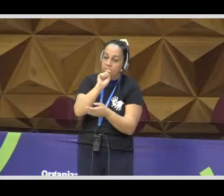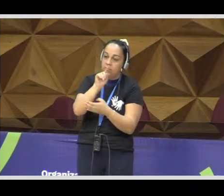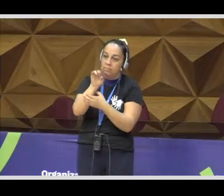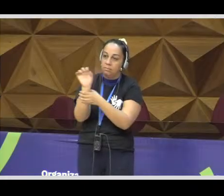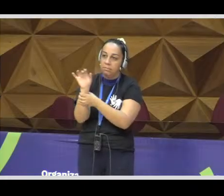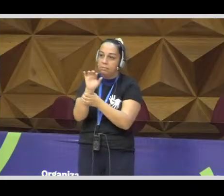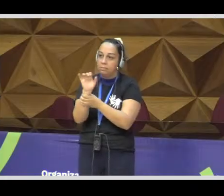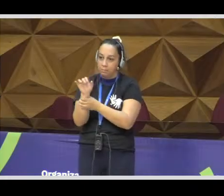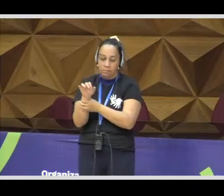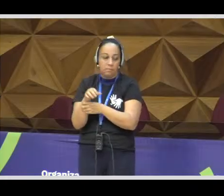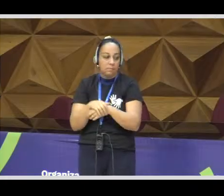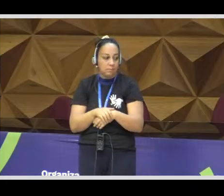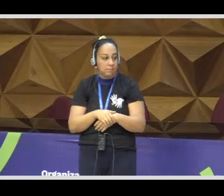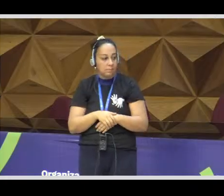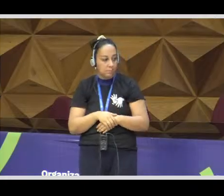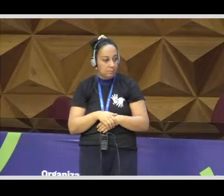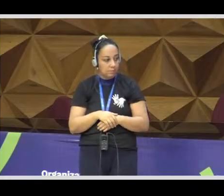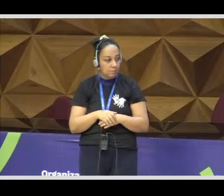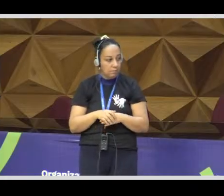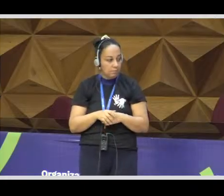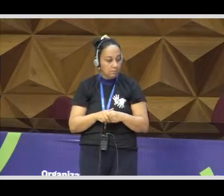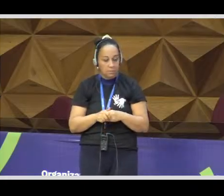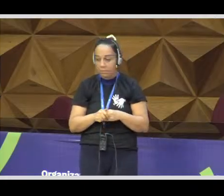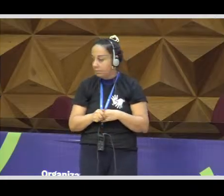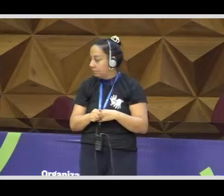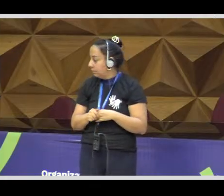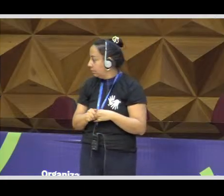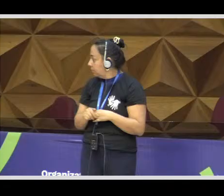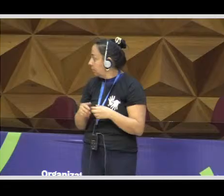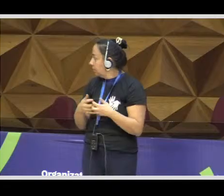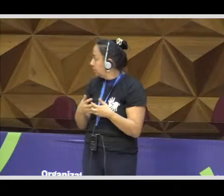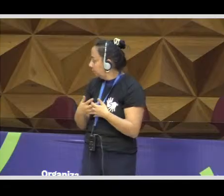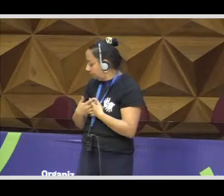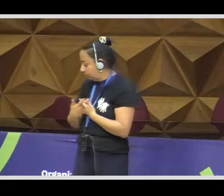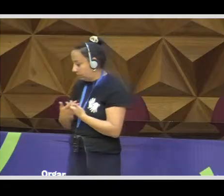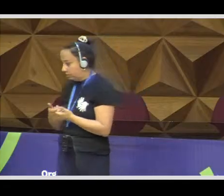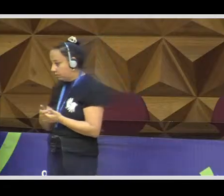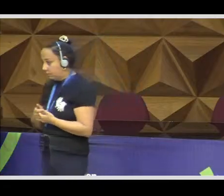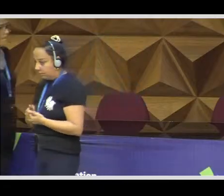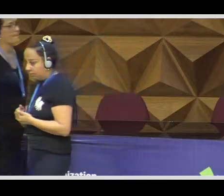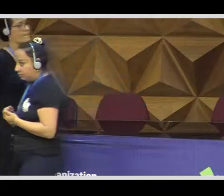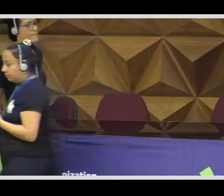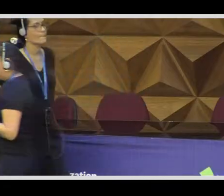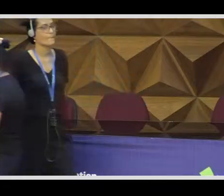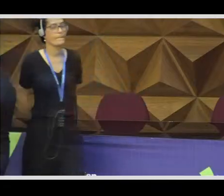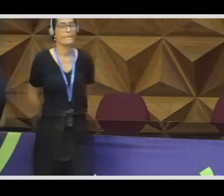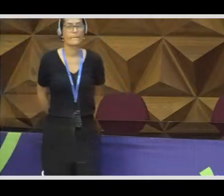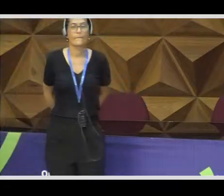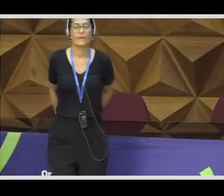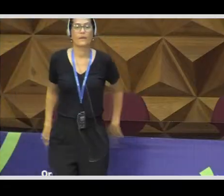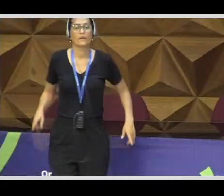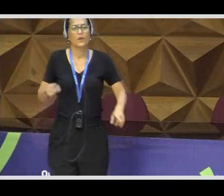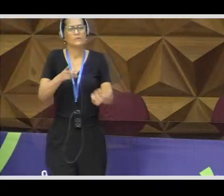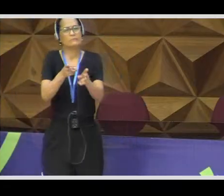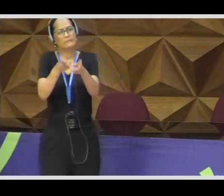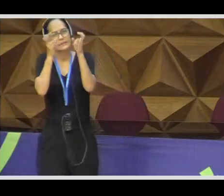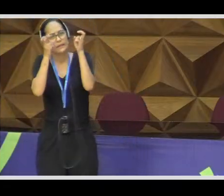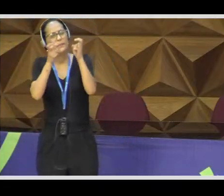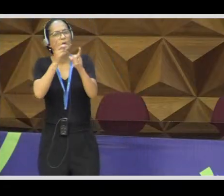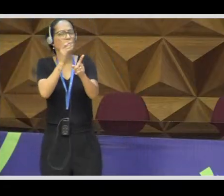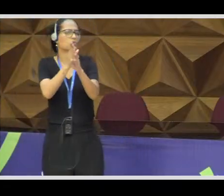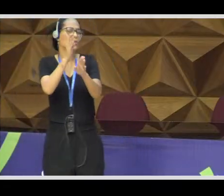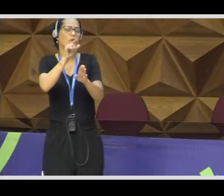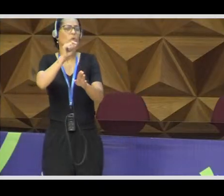And what we found was that this works pretty well. Most of the time, for small manipulations of your hand position, you can't really